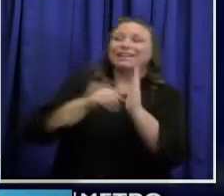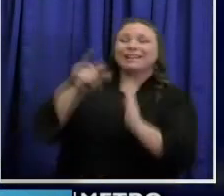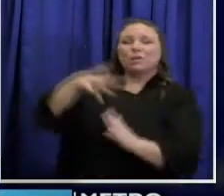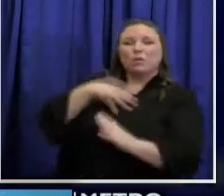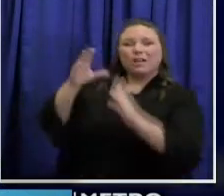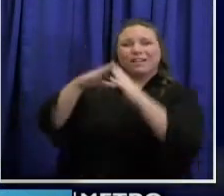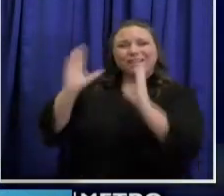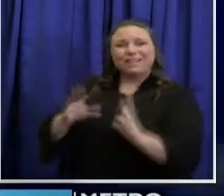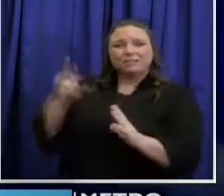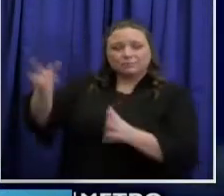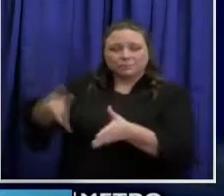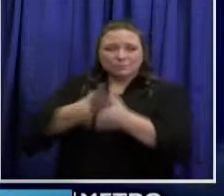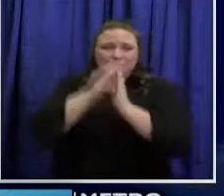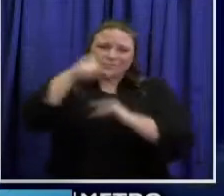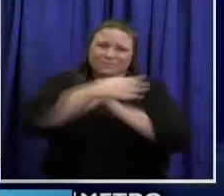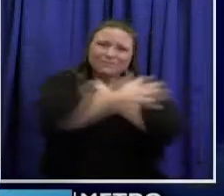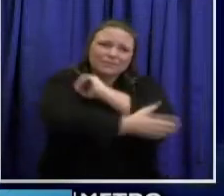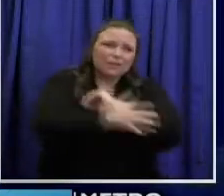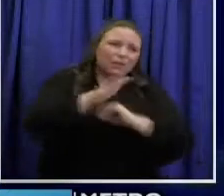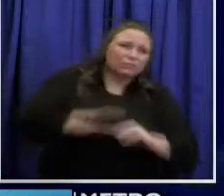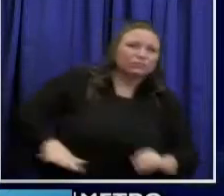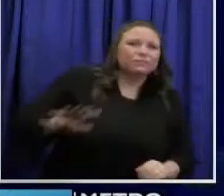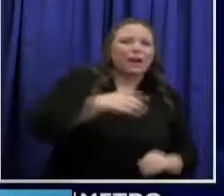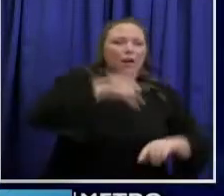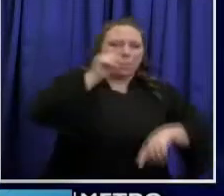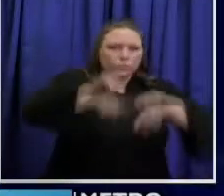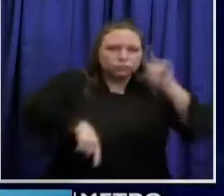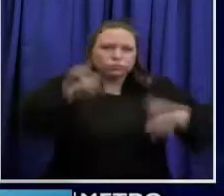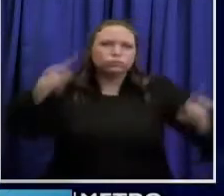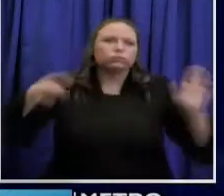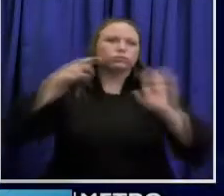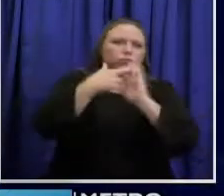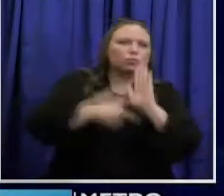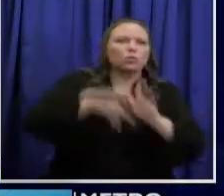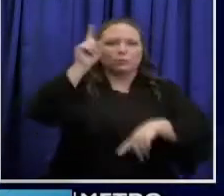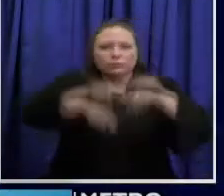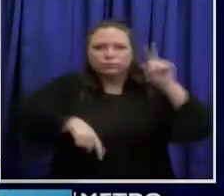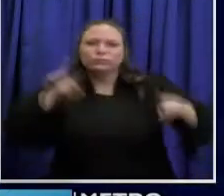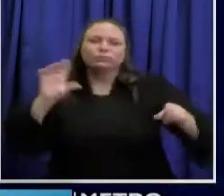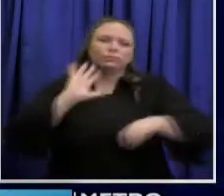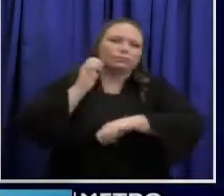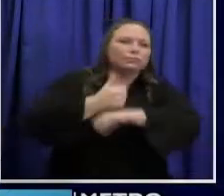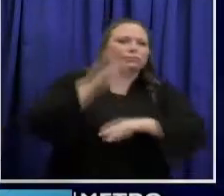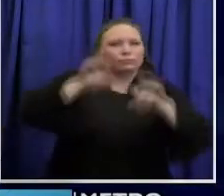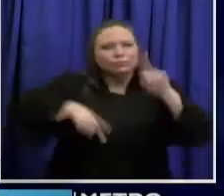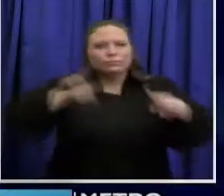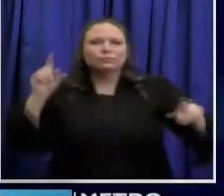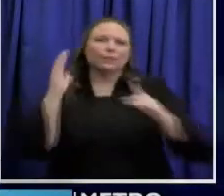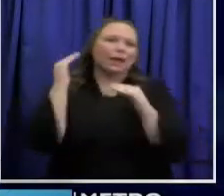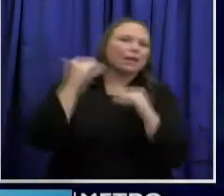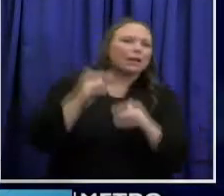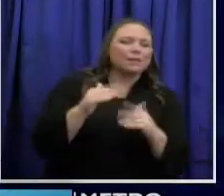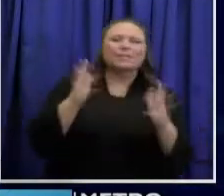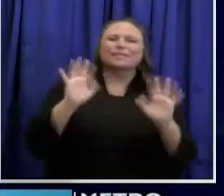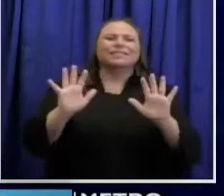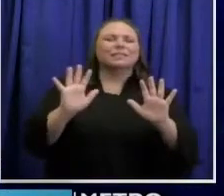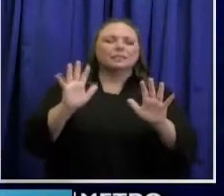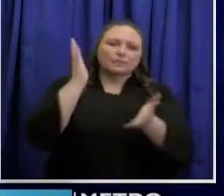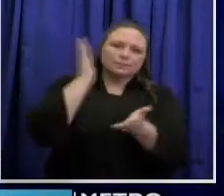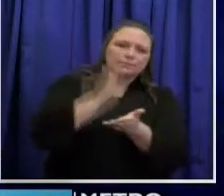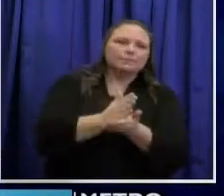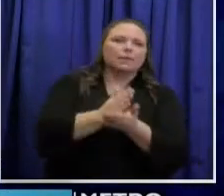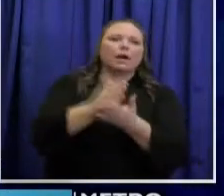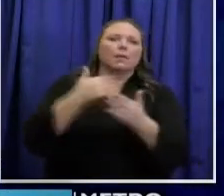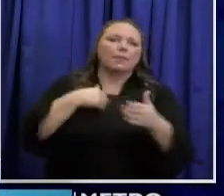asking a country that has so many different standards in so many different places, so many different guidance, to cut through that